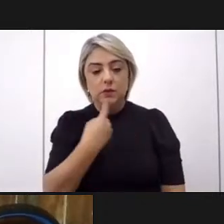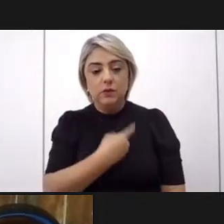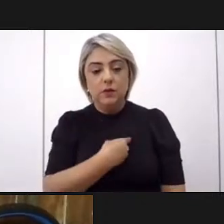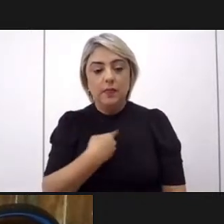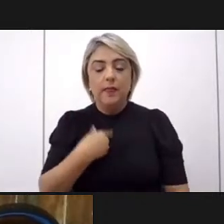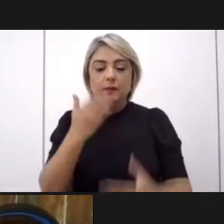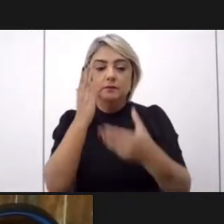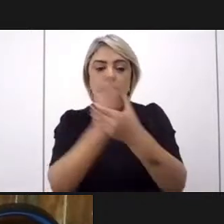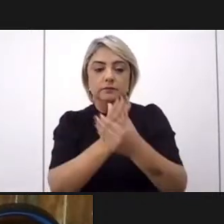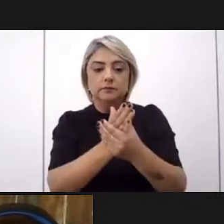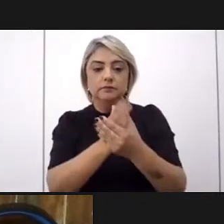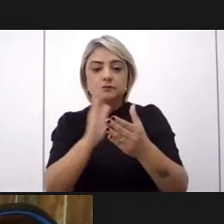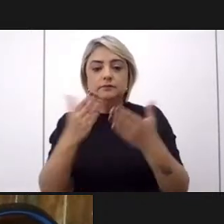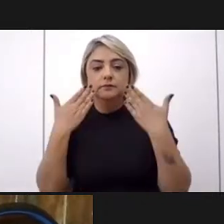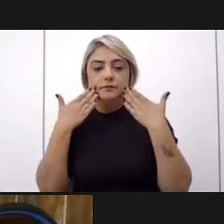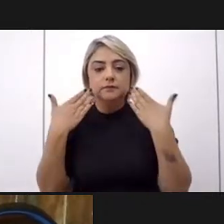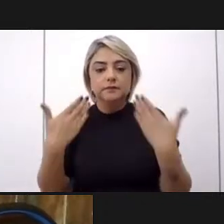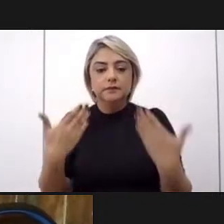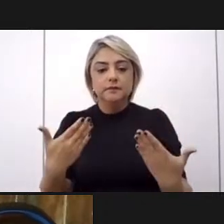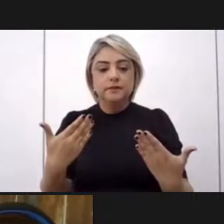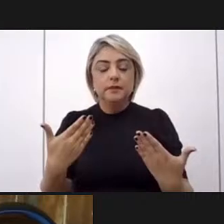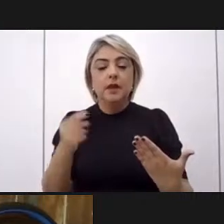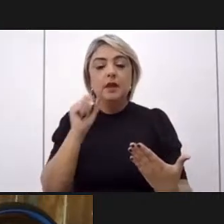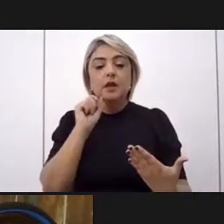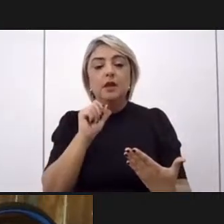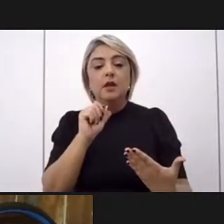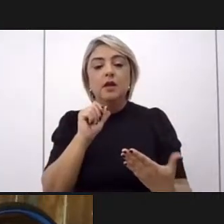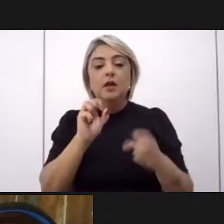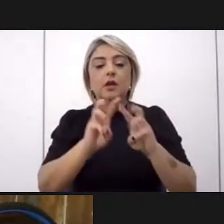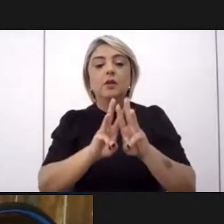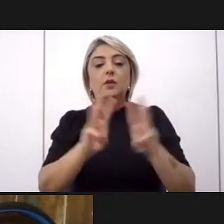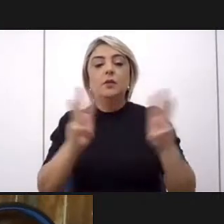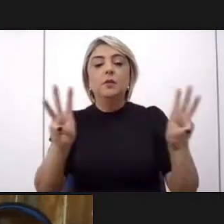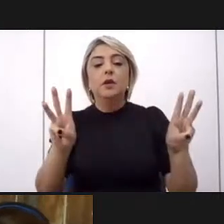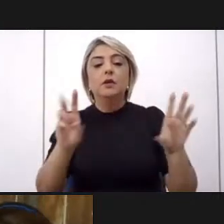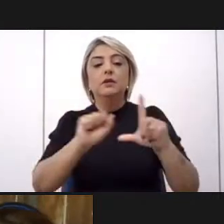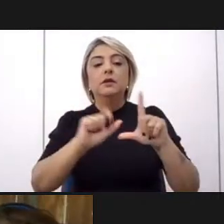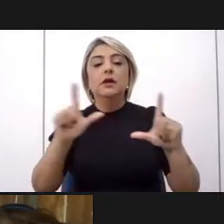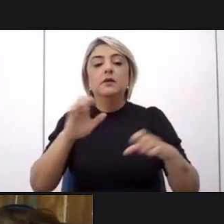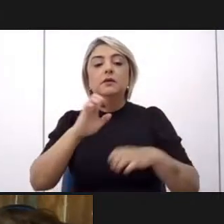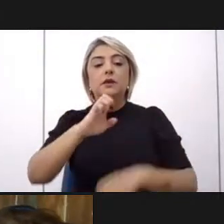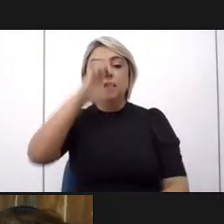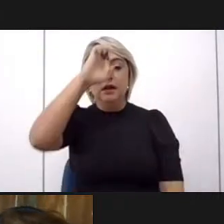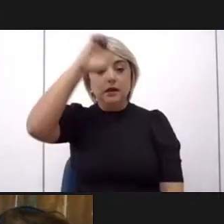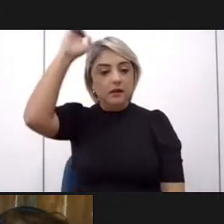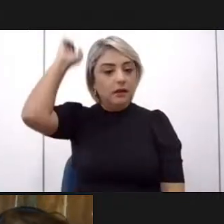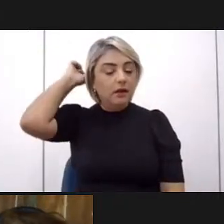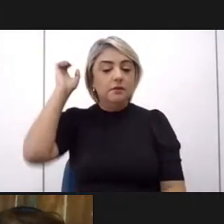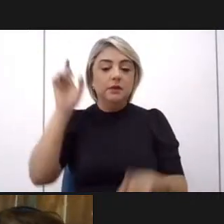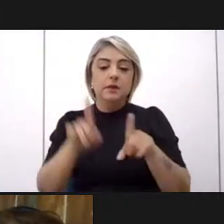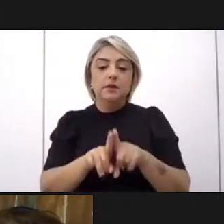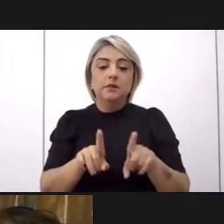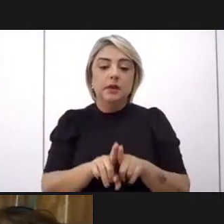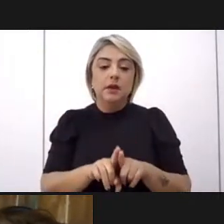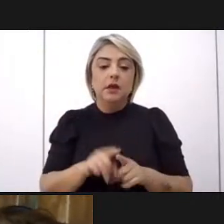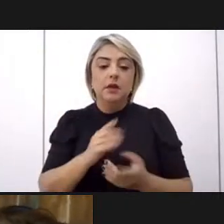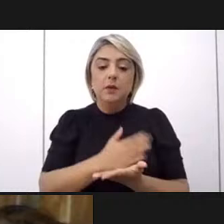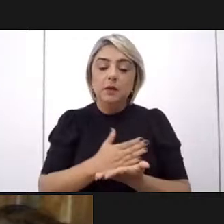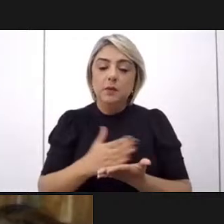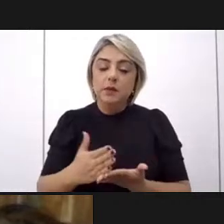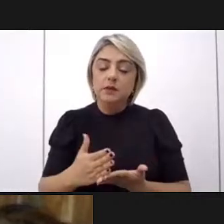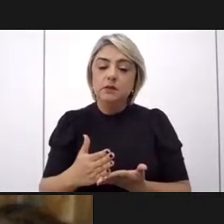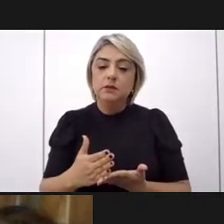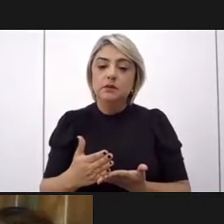at the ENAP portal too. And we also started the partnership